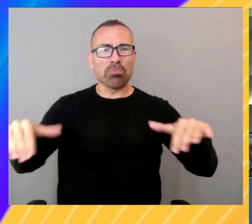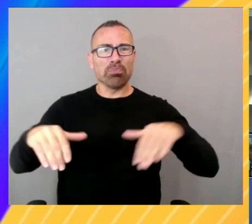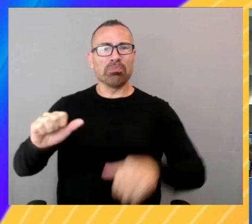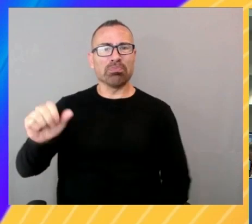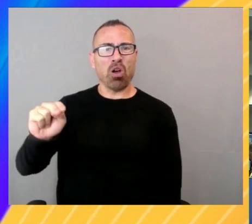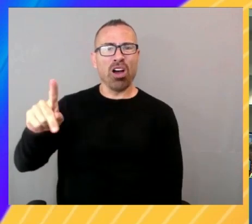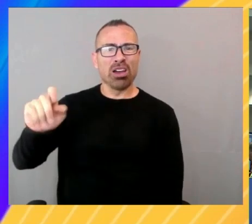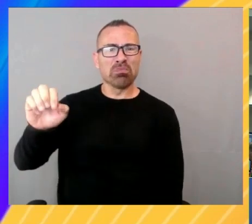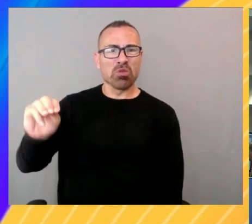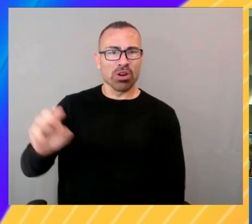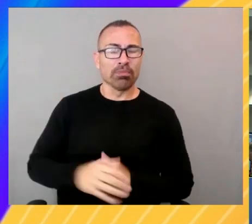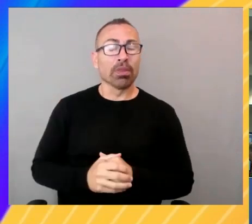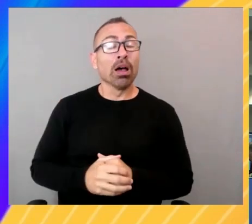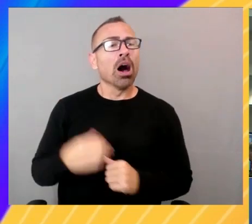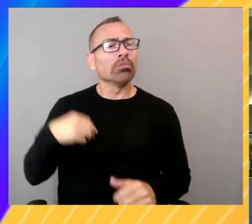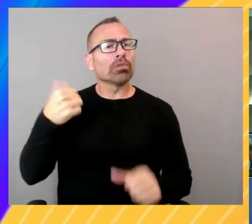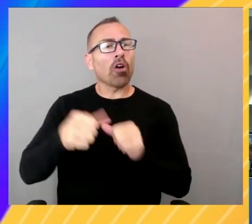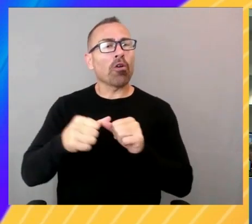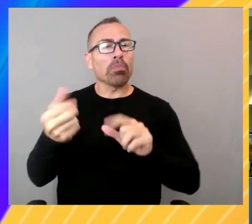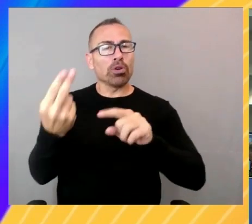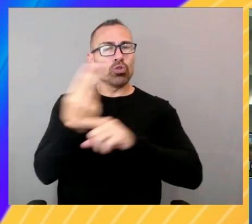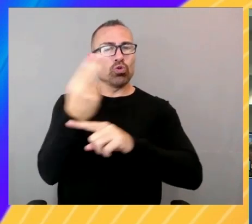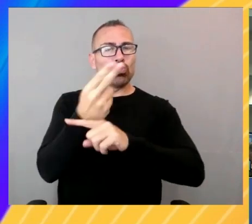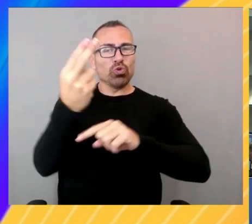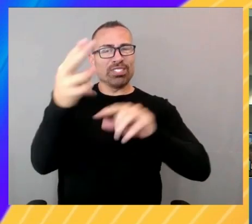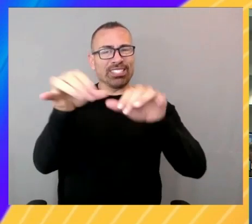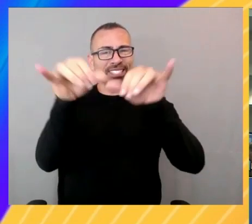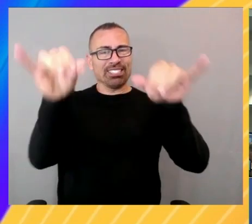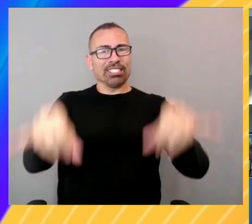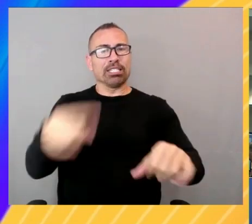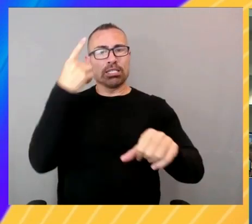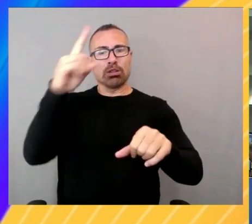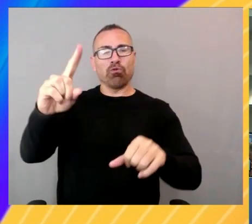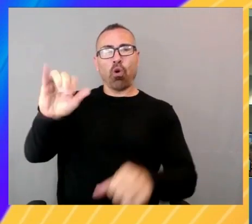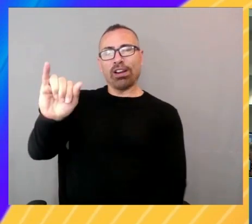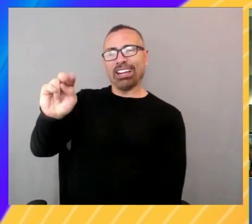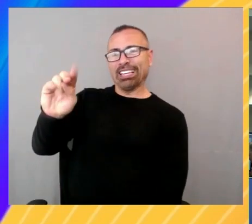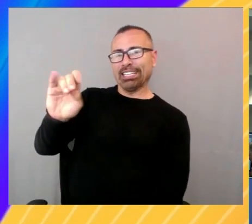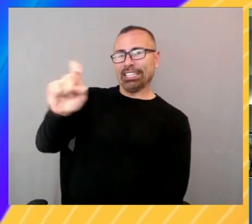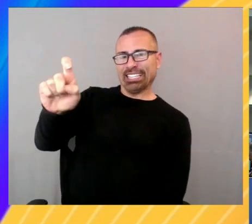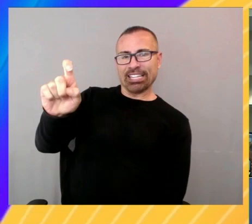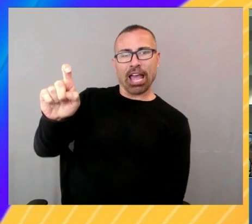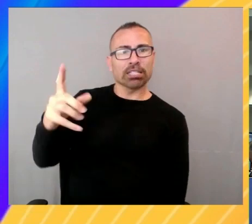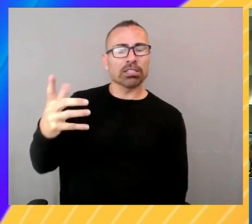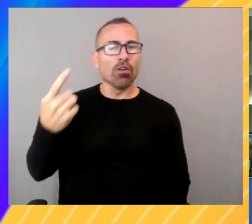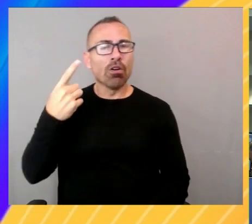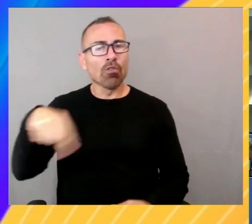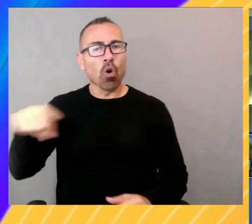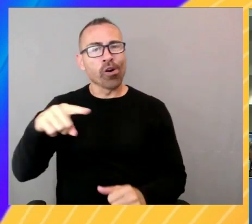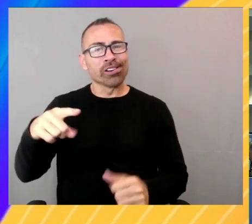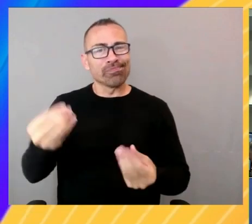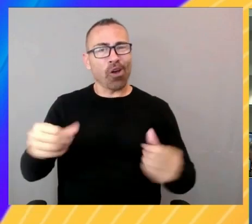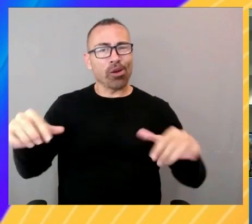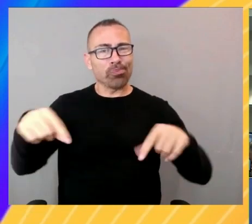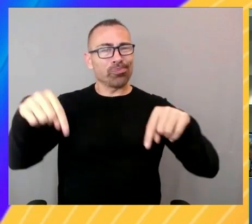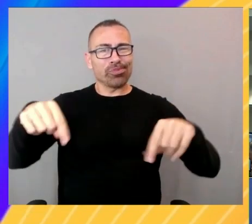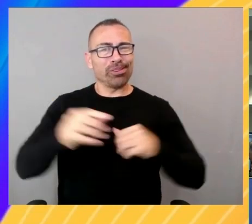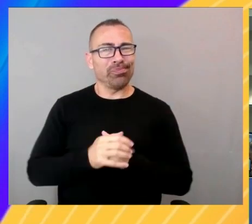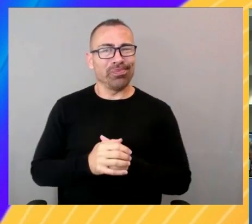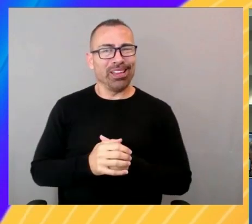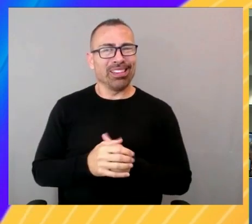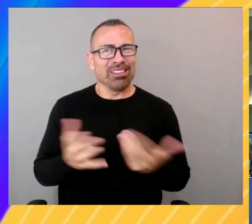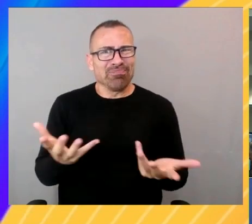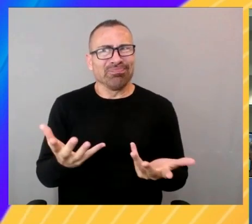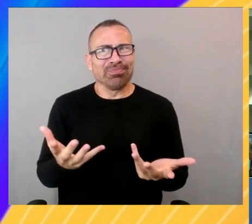the environment for an on-prem environment may even look like, and if that data is accurate or not, maybe. Yeah.